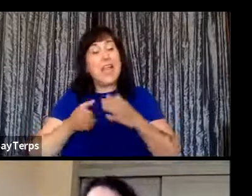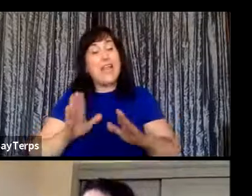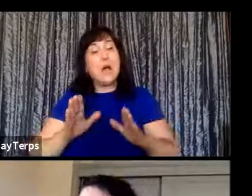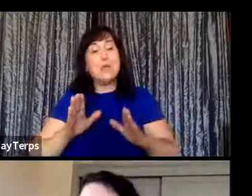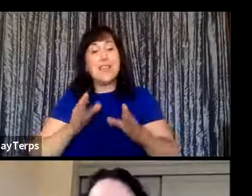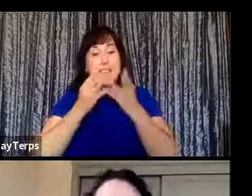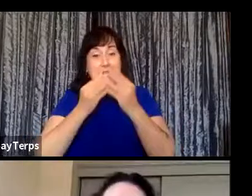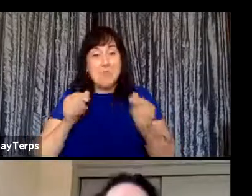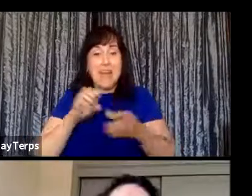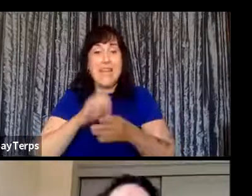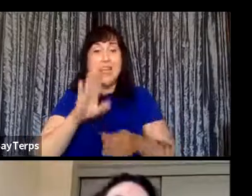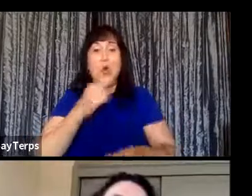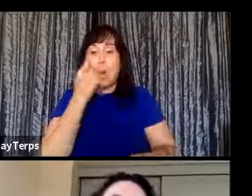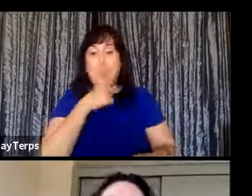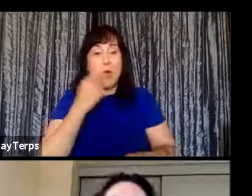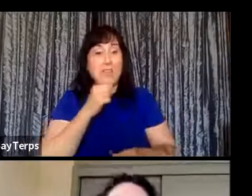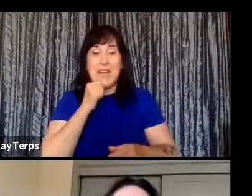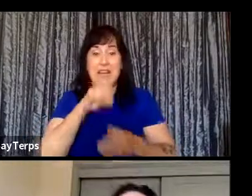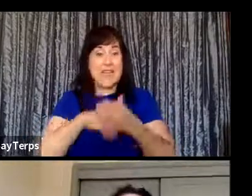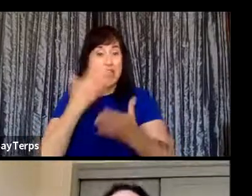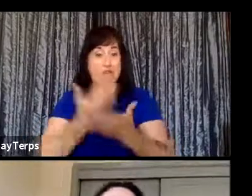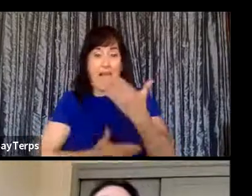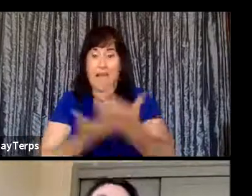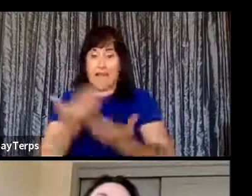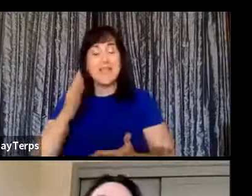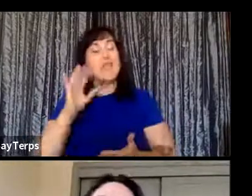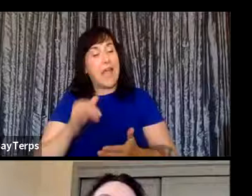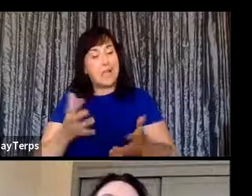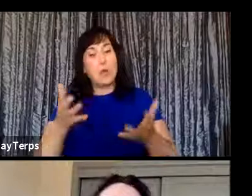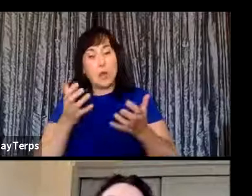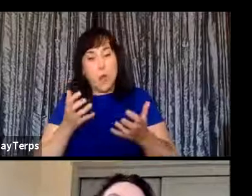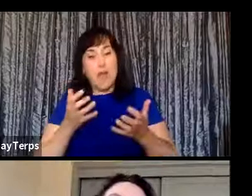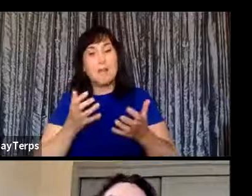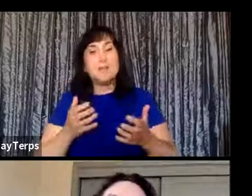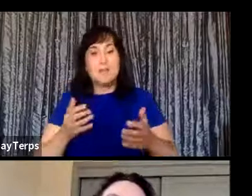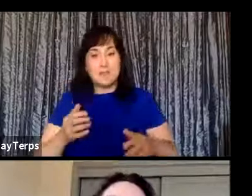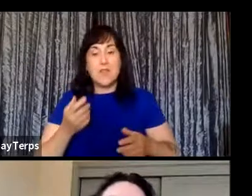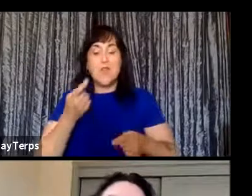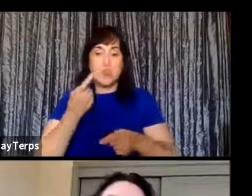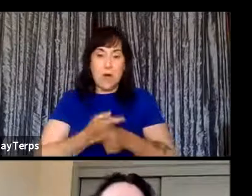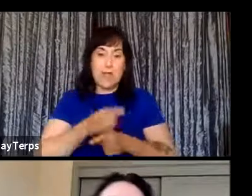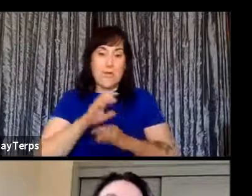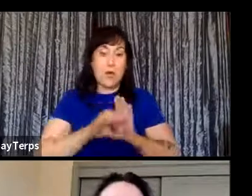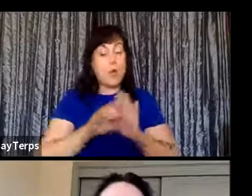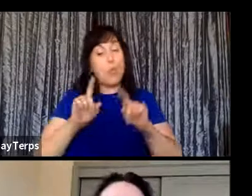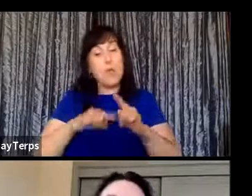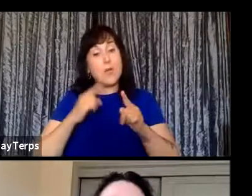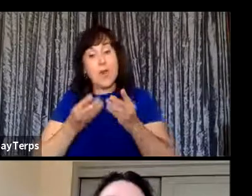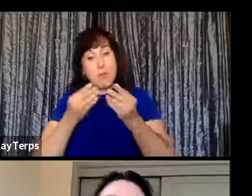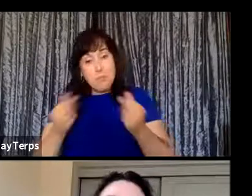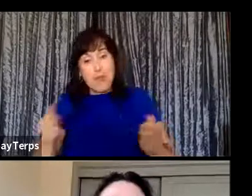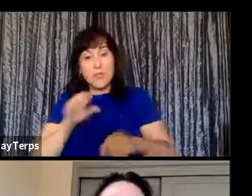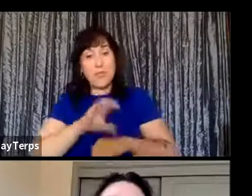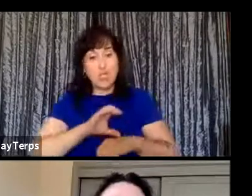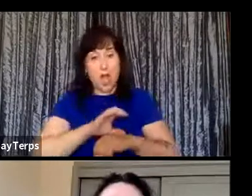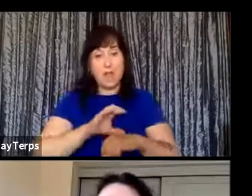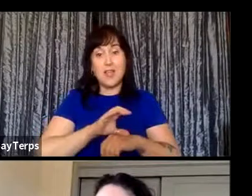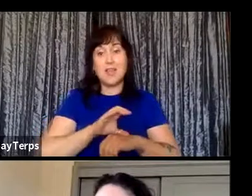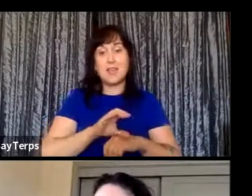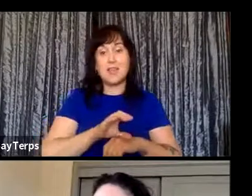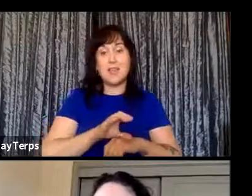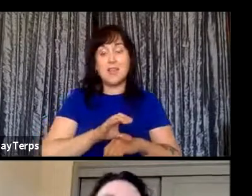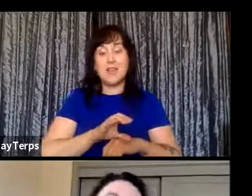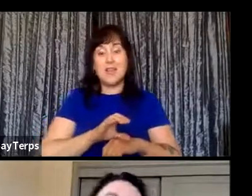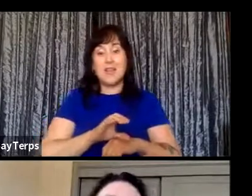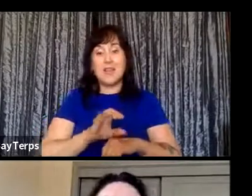this is what we are going for right now. We're trying to bring out those right characteristics. When we melt the chocolate down, Siobhan, it literally is like a hard